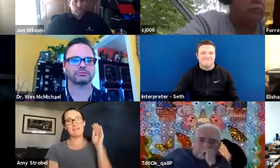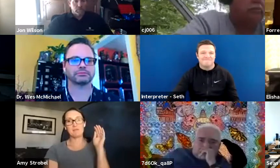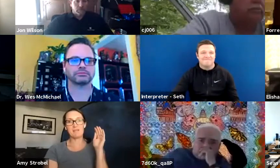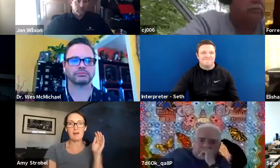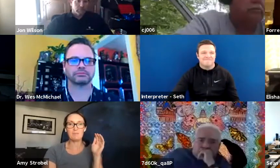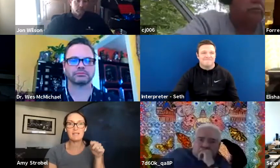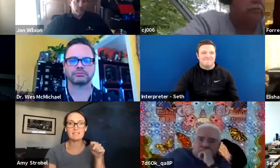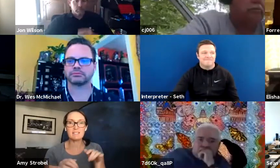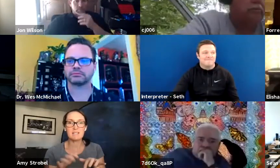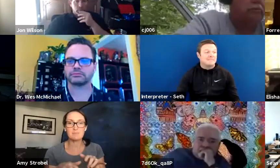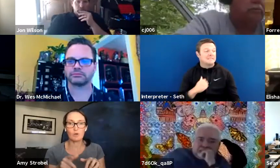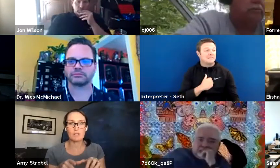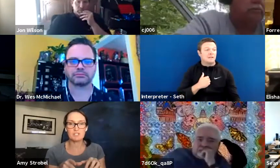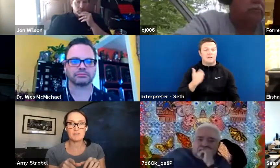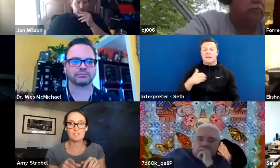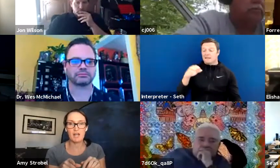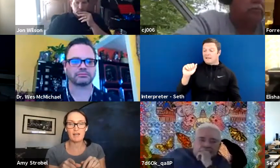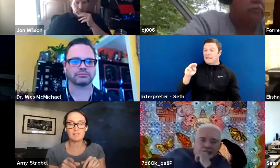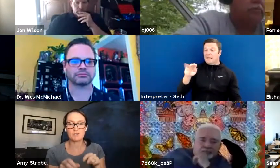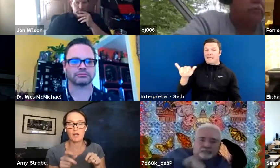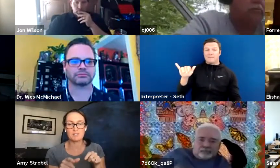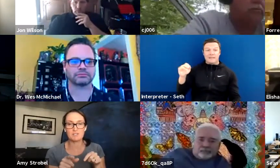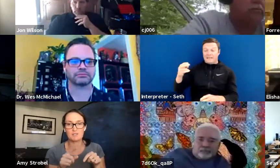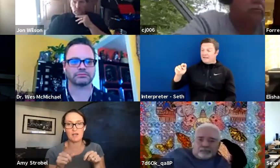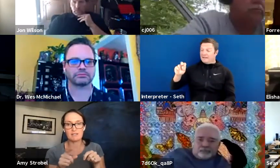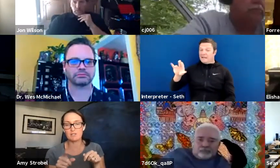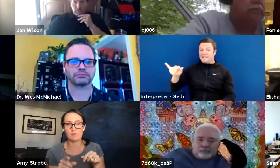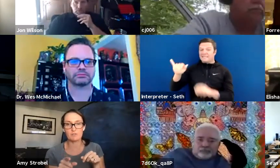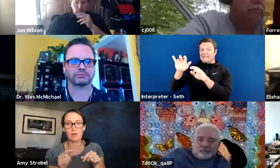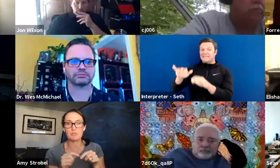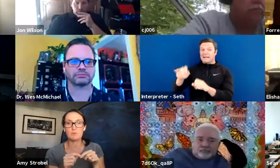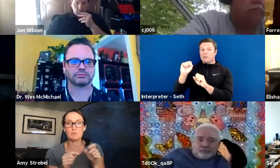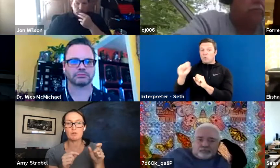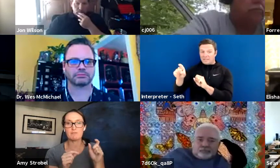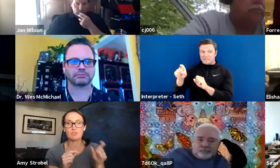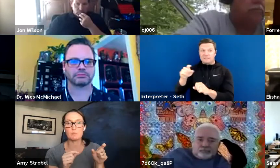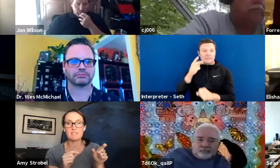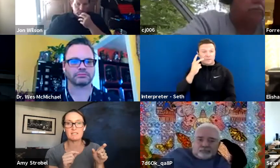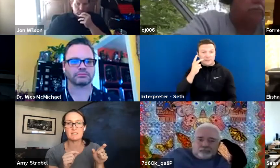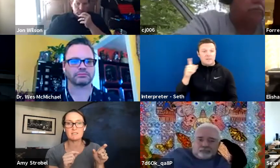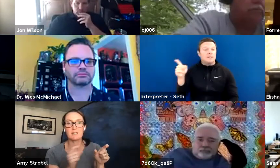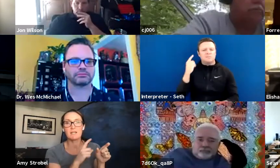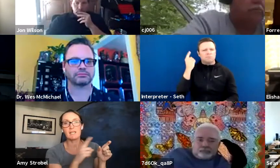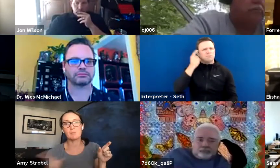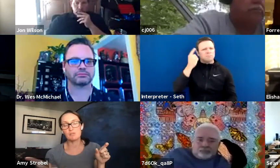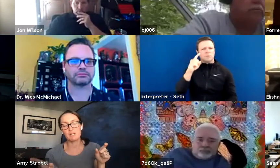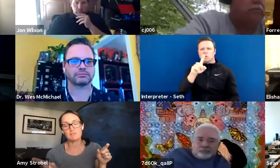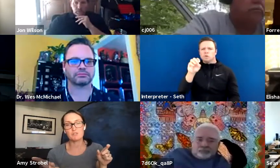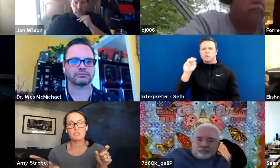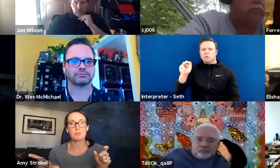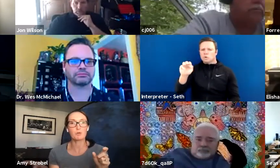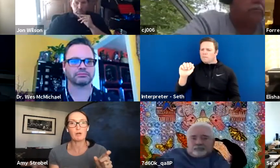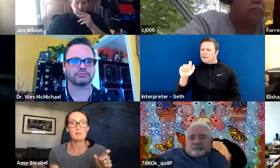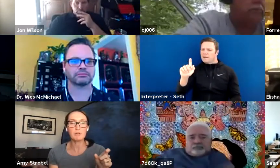Sorry, this is Amy. Nancy had typed a question in the chat, so I didn't know if you saw it, but she was wondering if Zoom attendance can